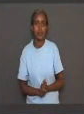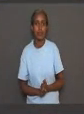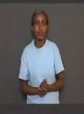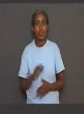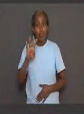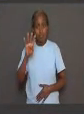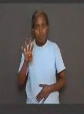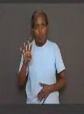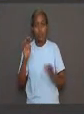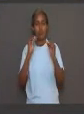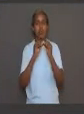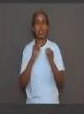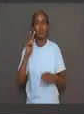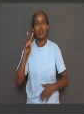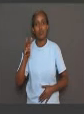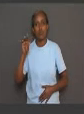4 plus